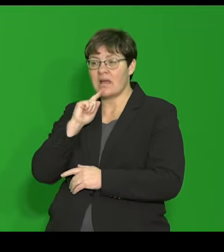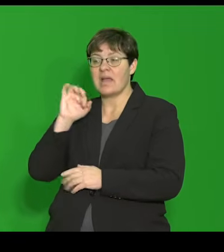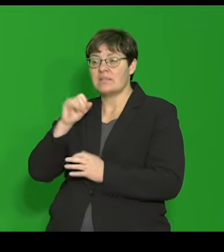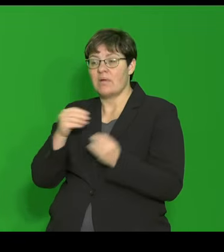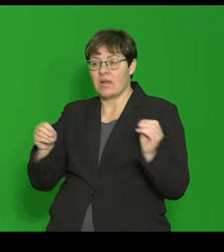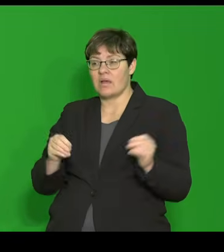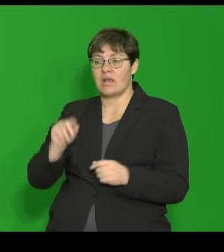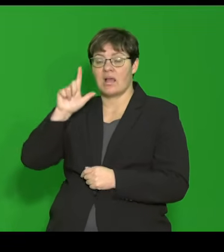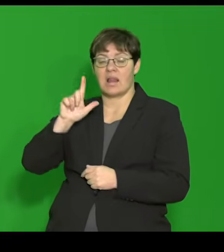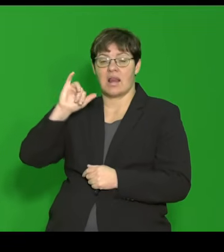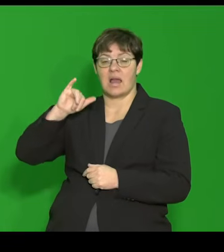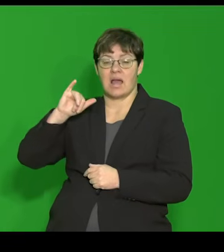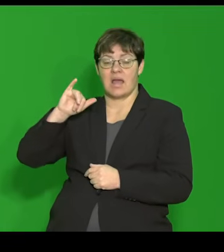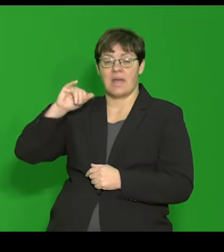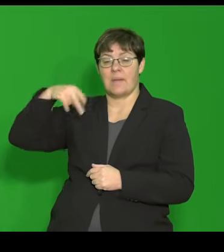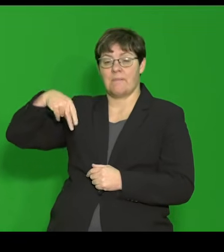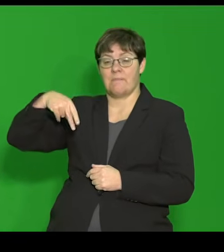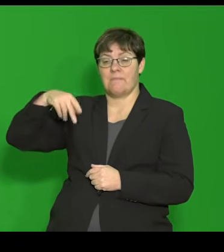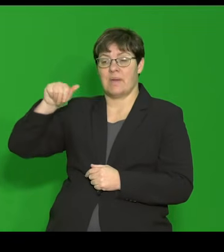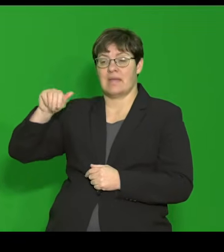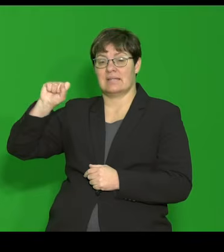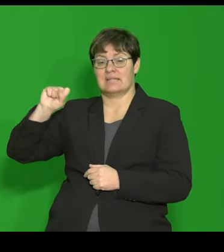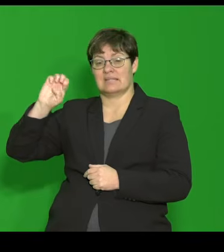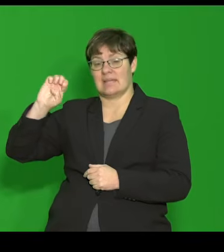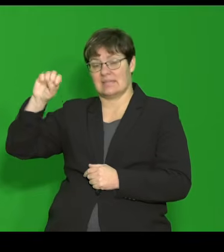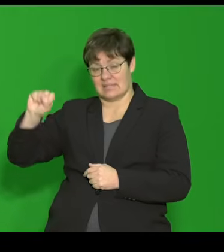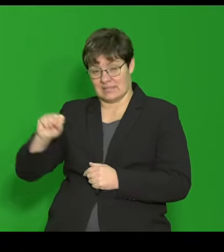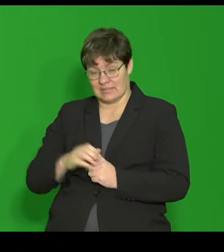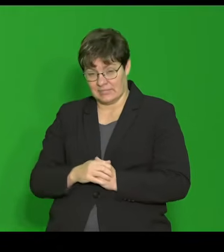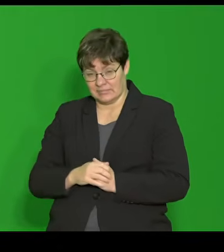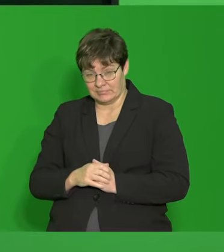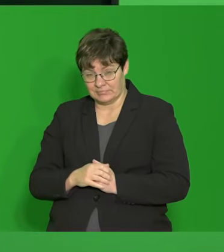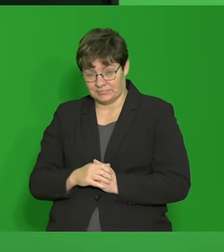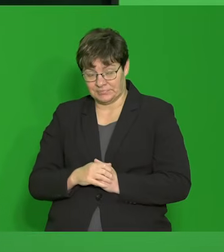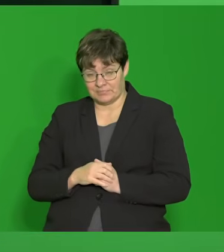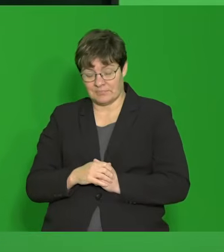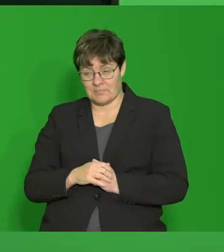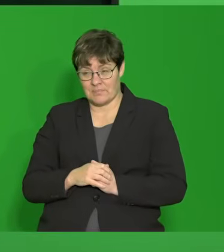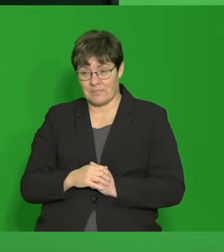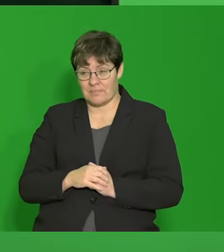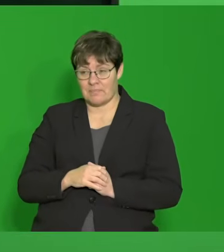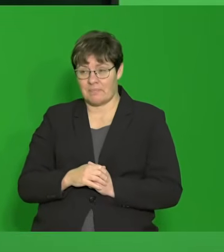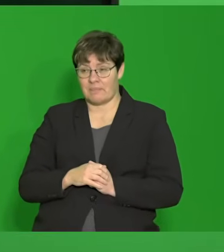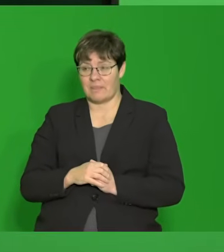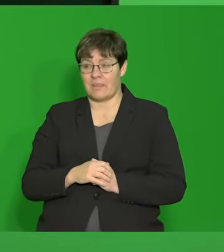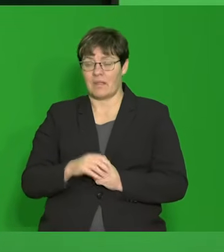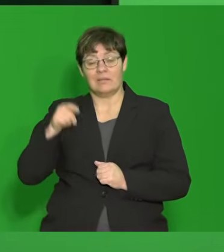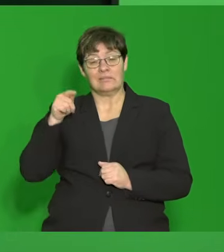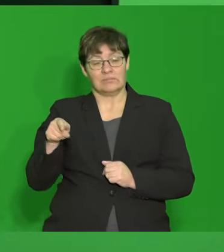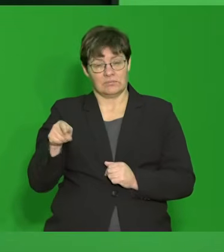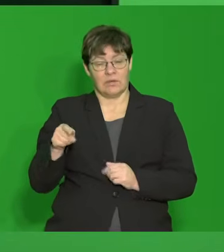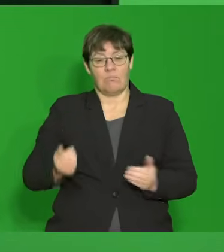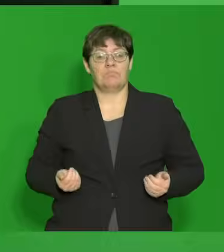down lipids are called lipases. So lipid digesting enzymes are called lipases.